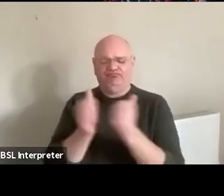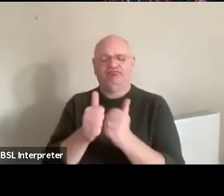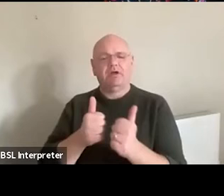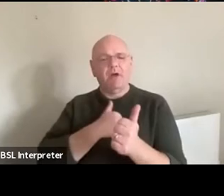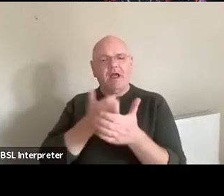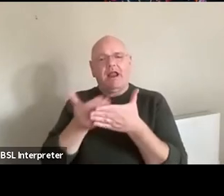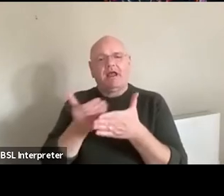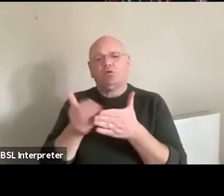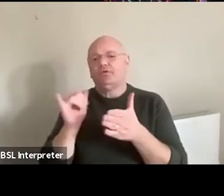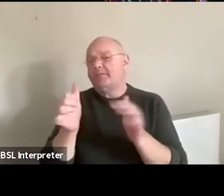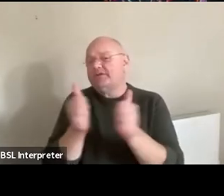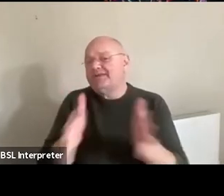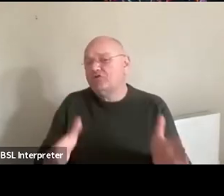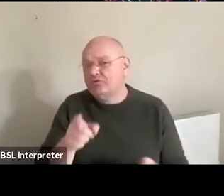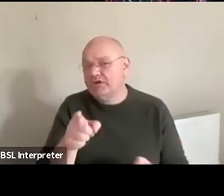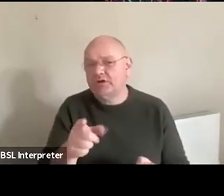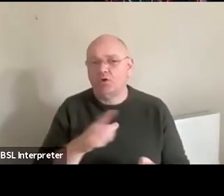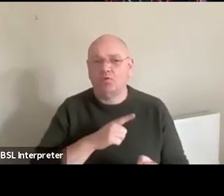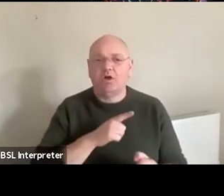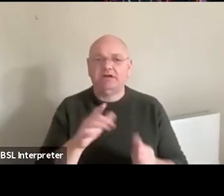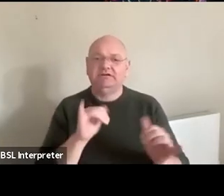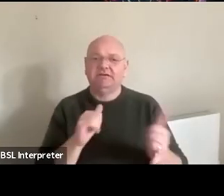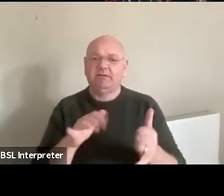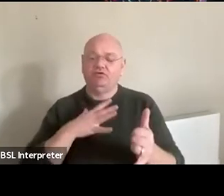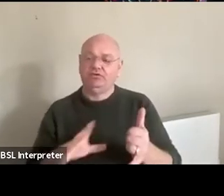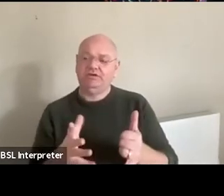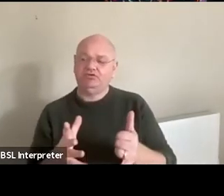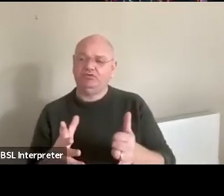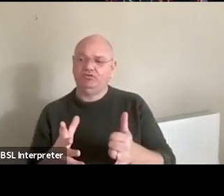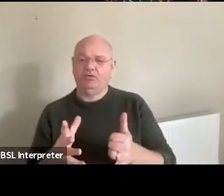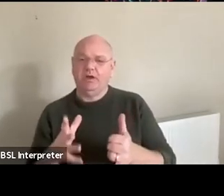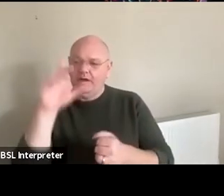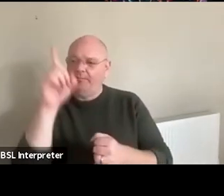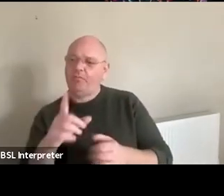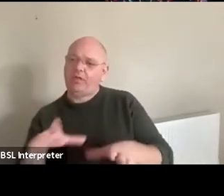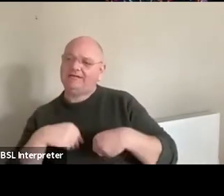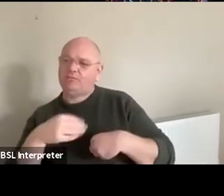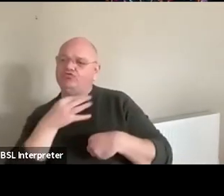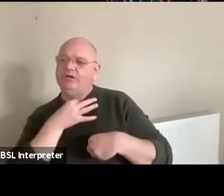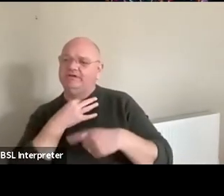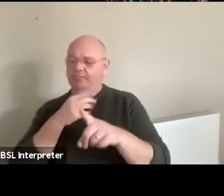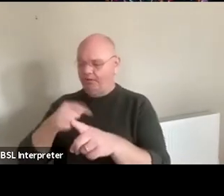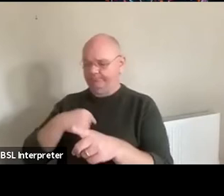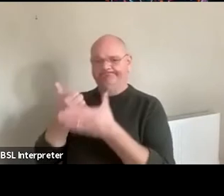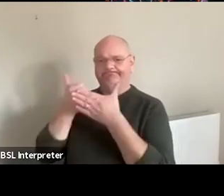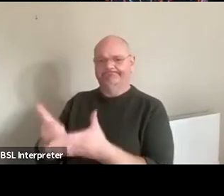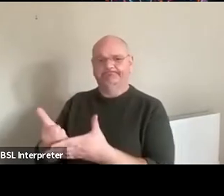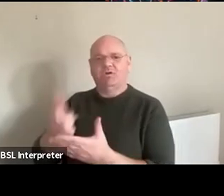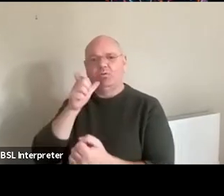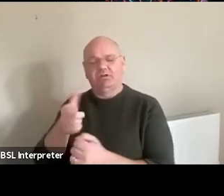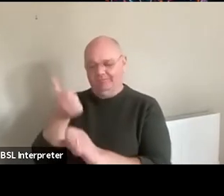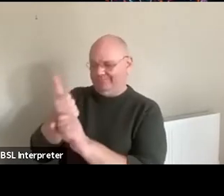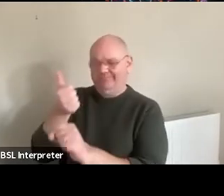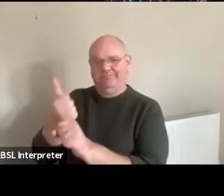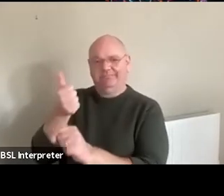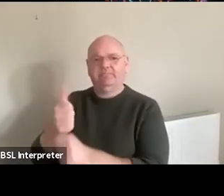you're saying there, of the need to underwrite risk for people, and kind of especially in the example that you're giving with school kids there and on the school council. I